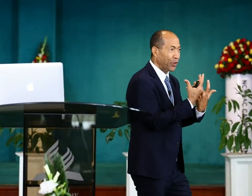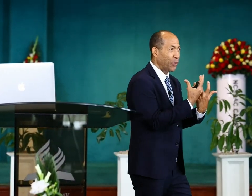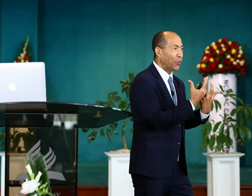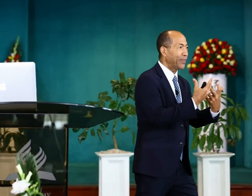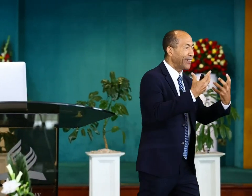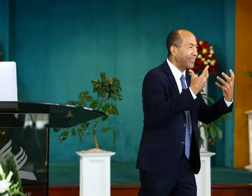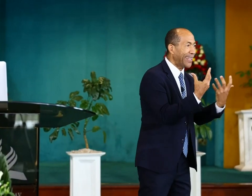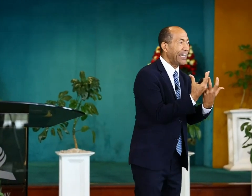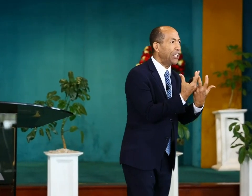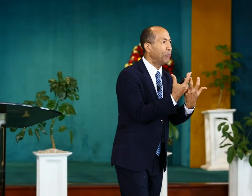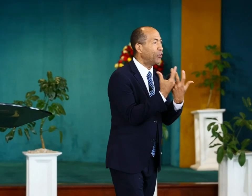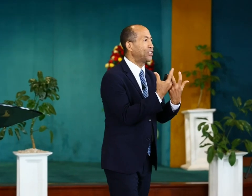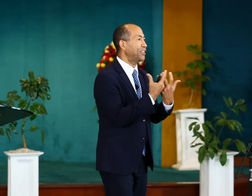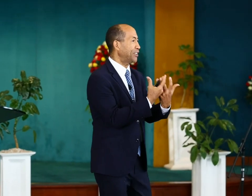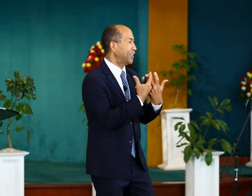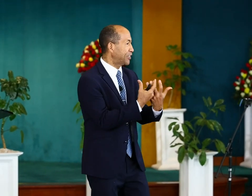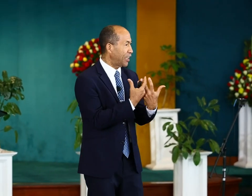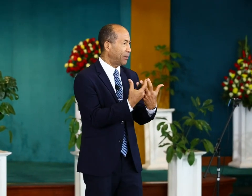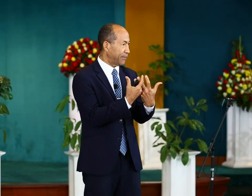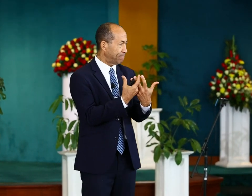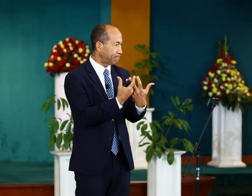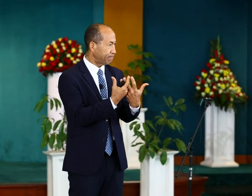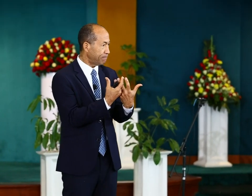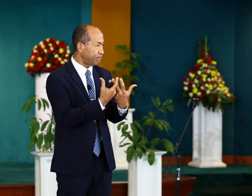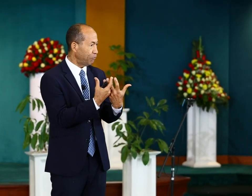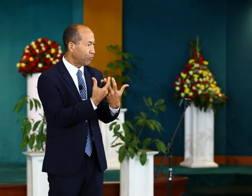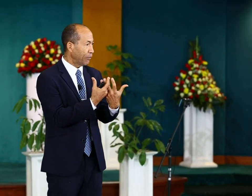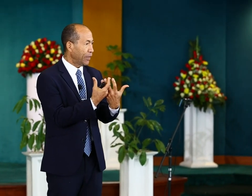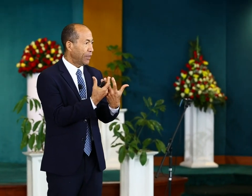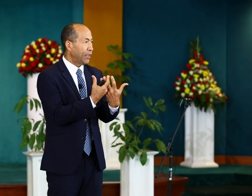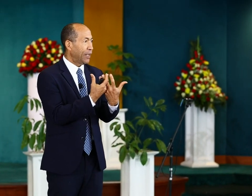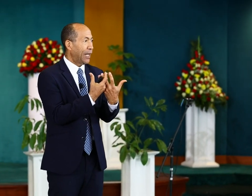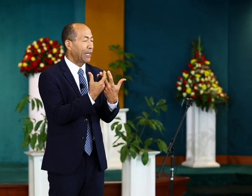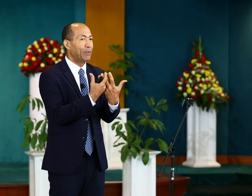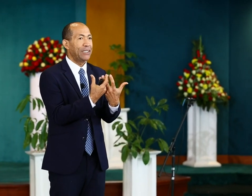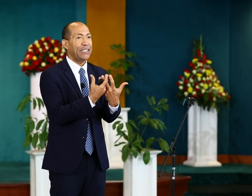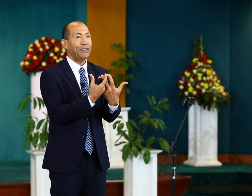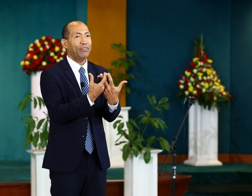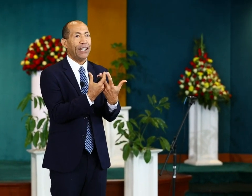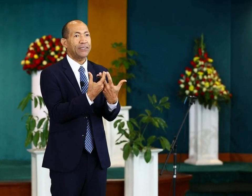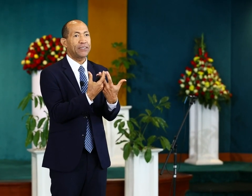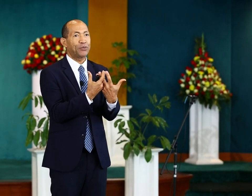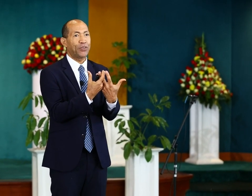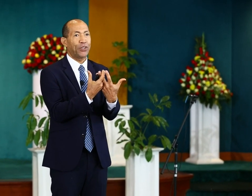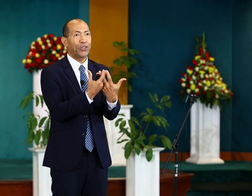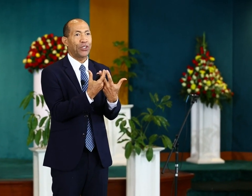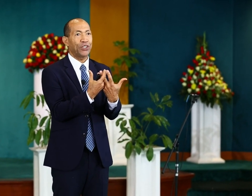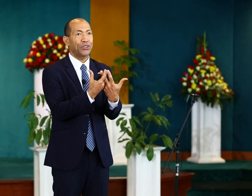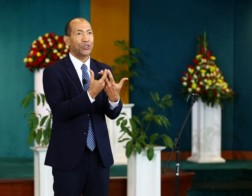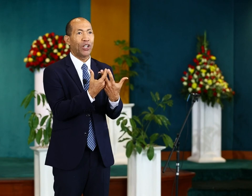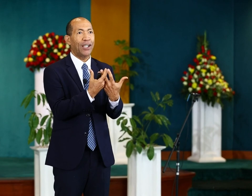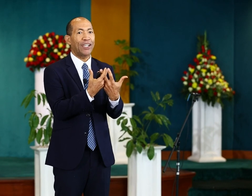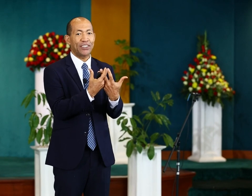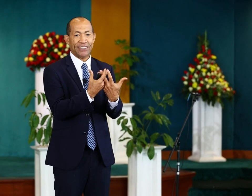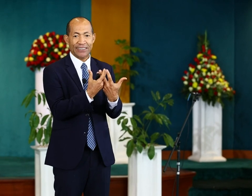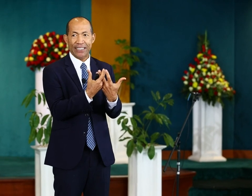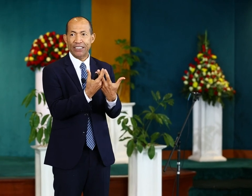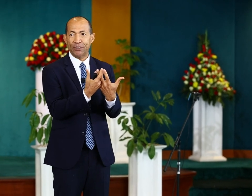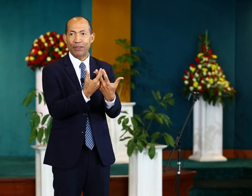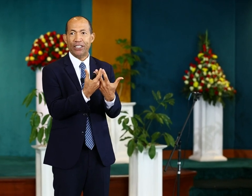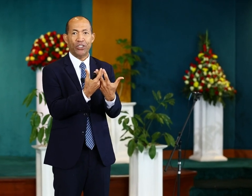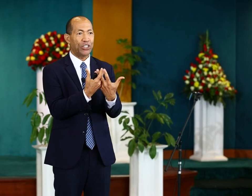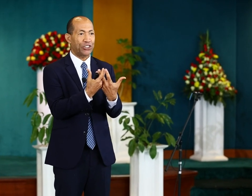consumed with the theme of Jesus is coming. I believe that to a